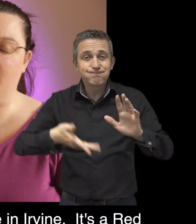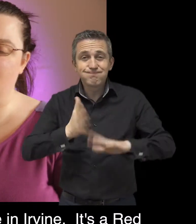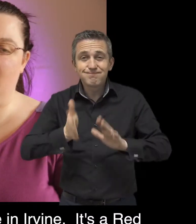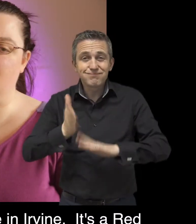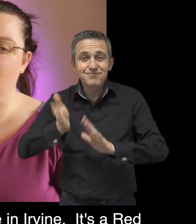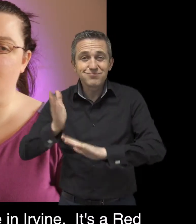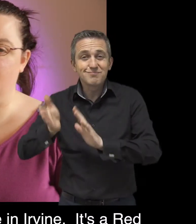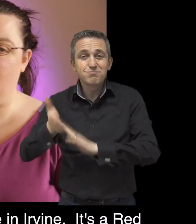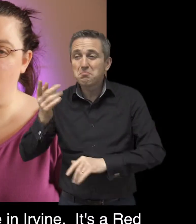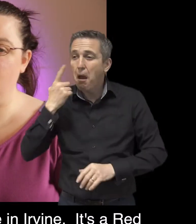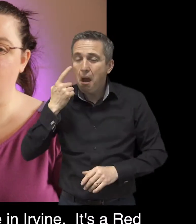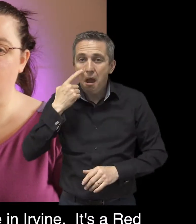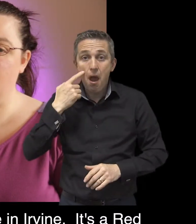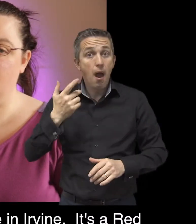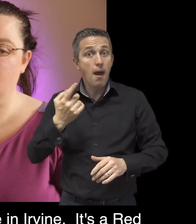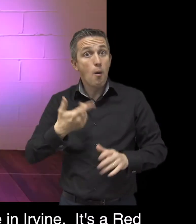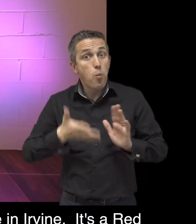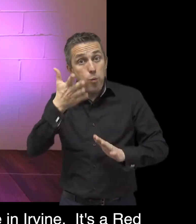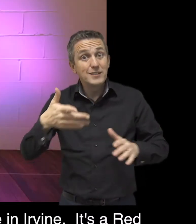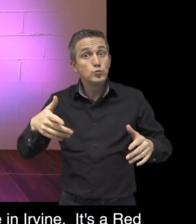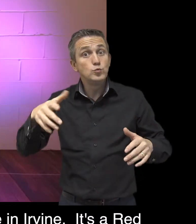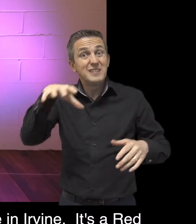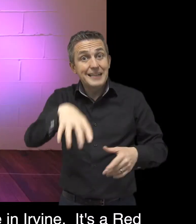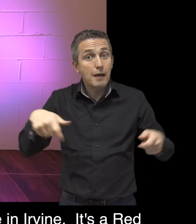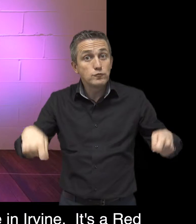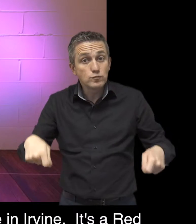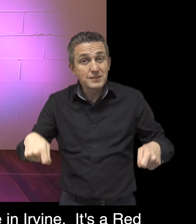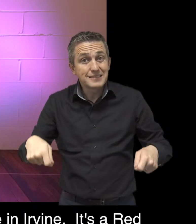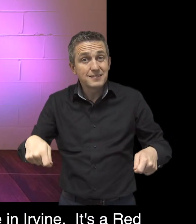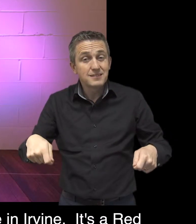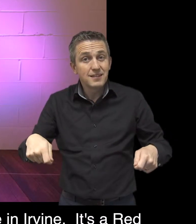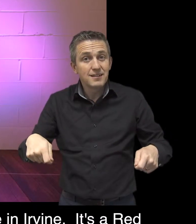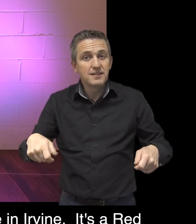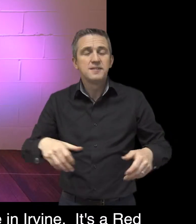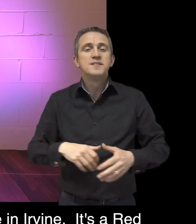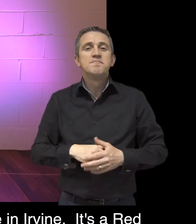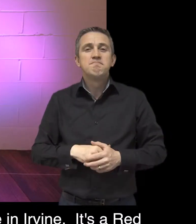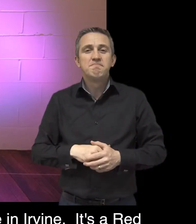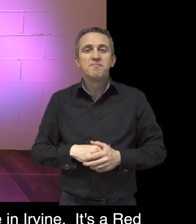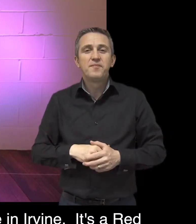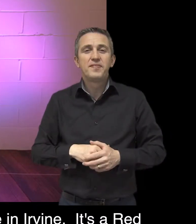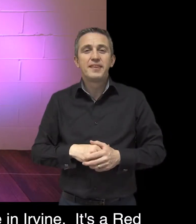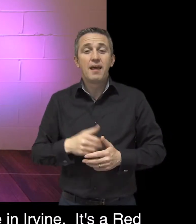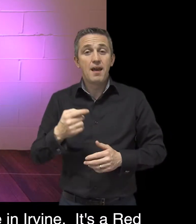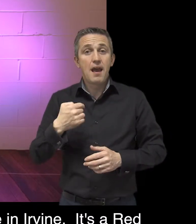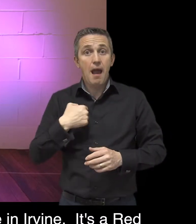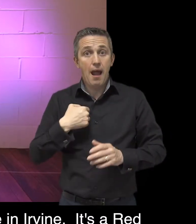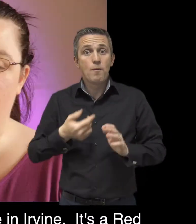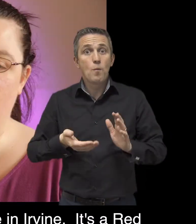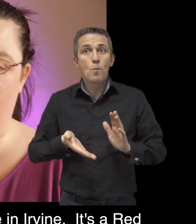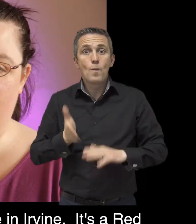I went into town. I also went